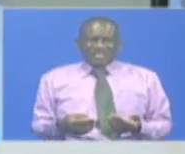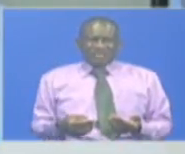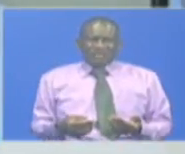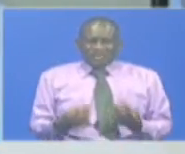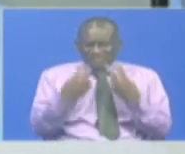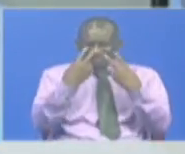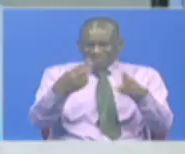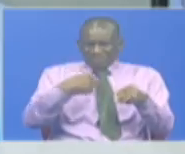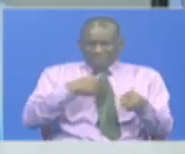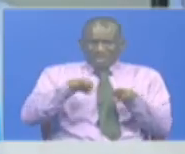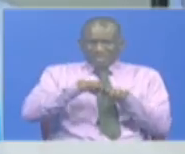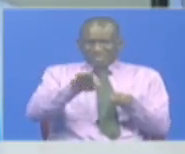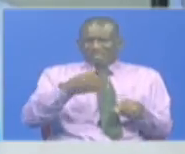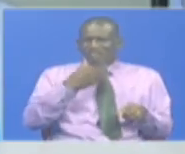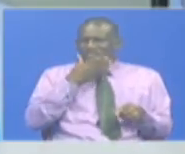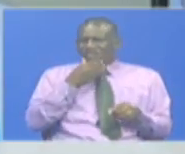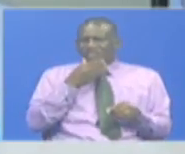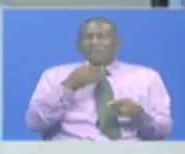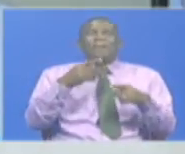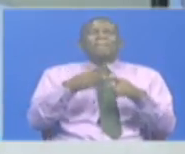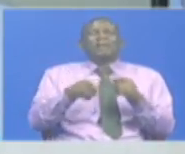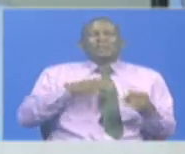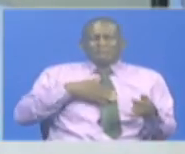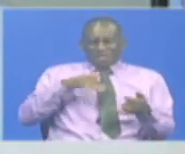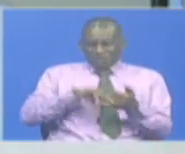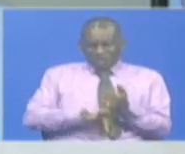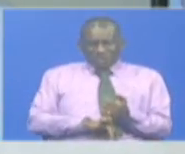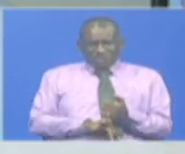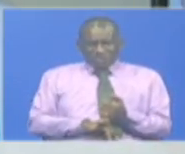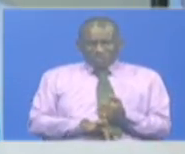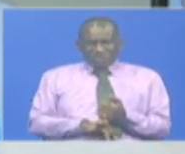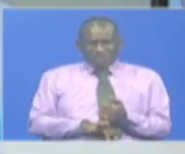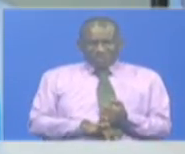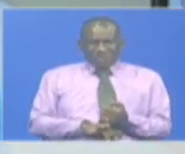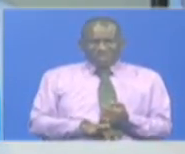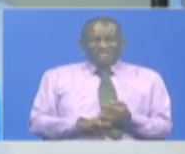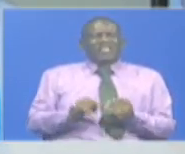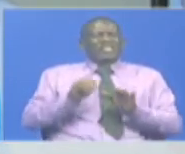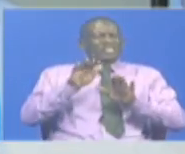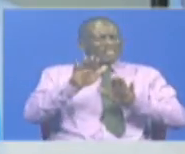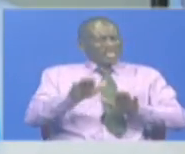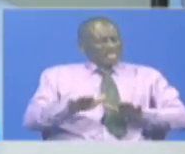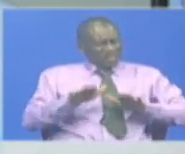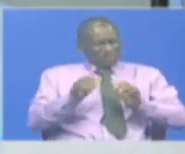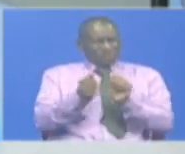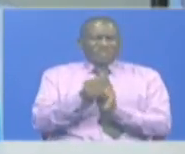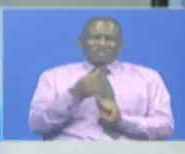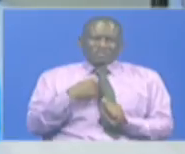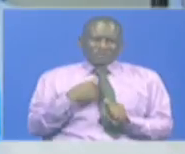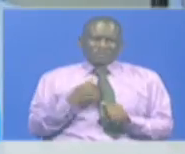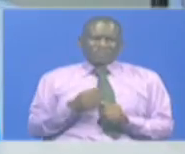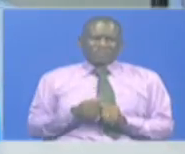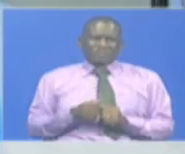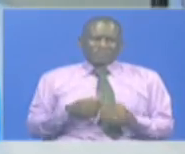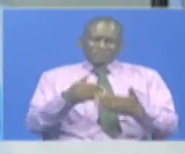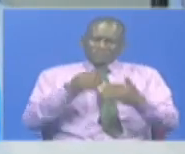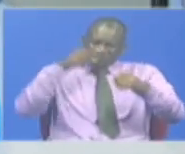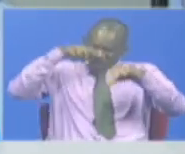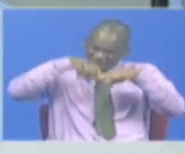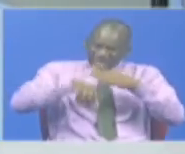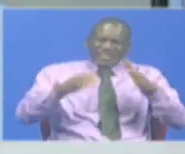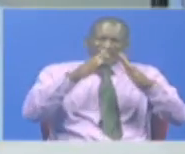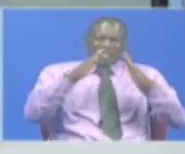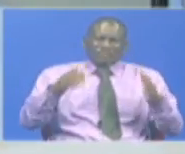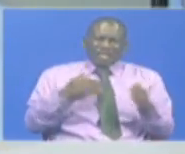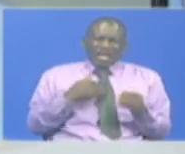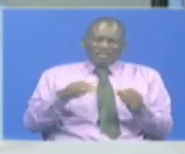their father, but for my wife, I know she's very careful. Before I get inside, I have to